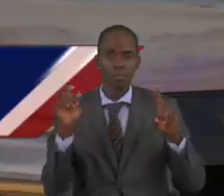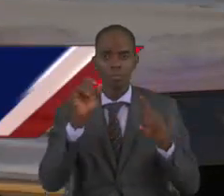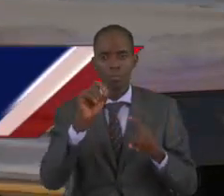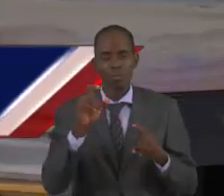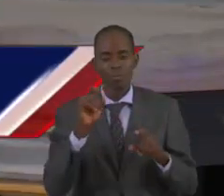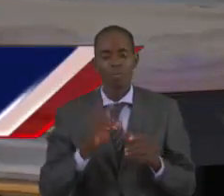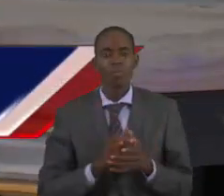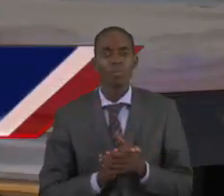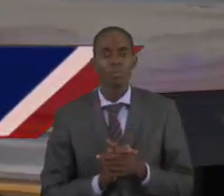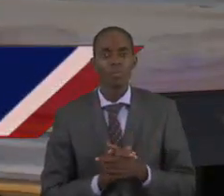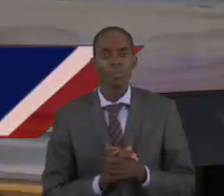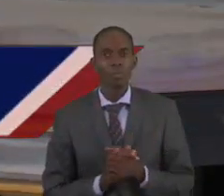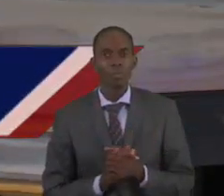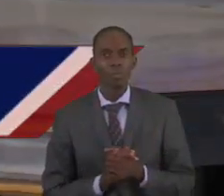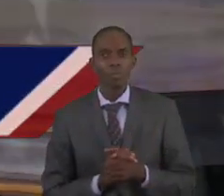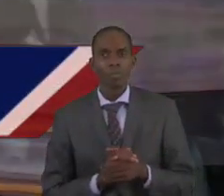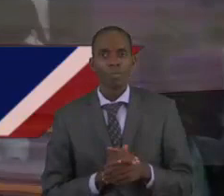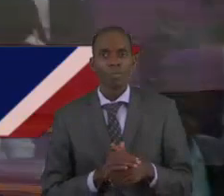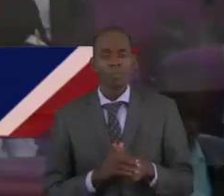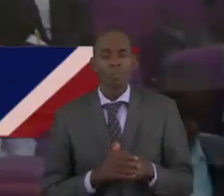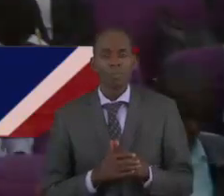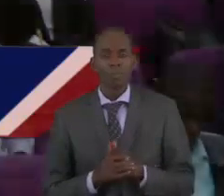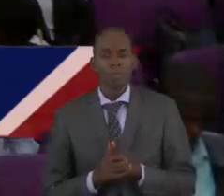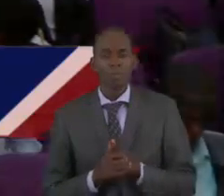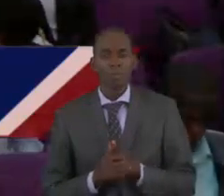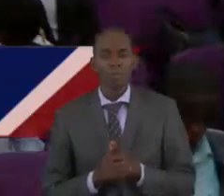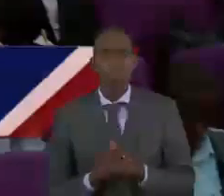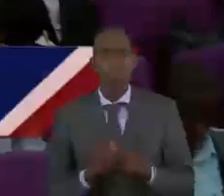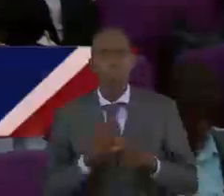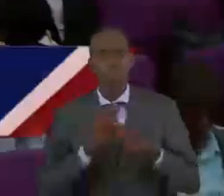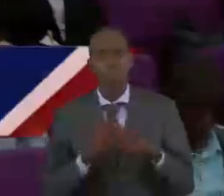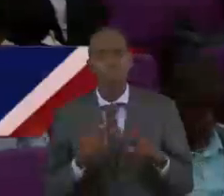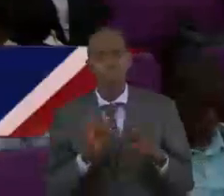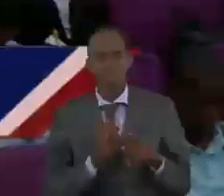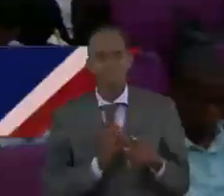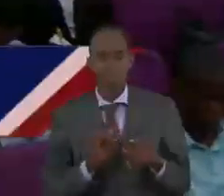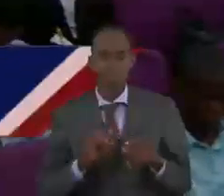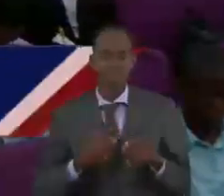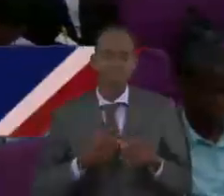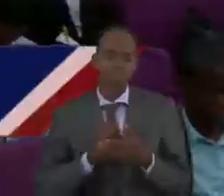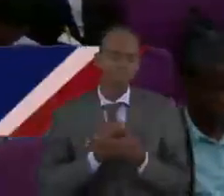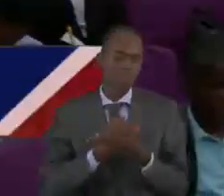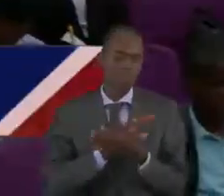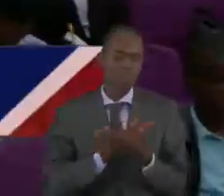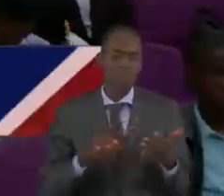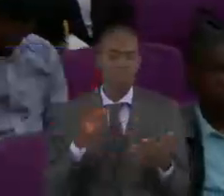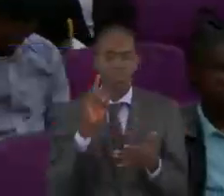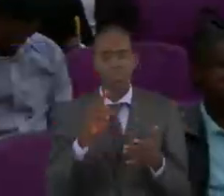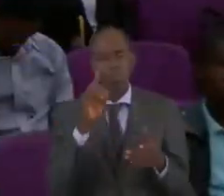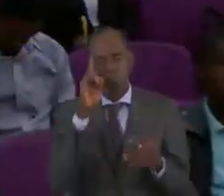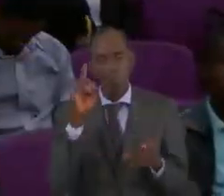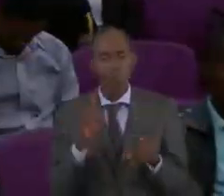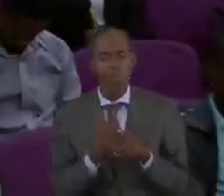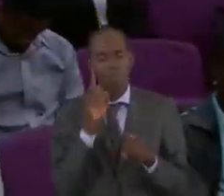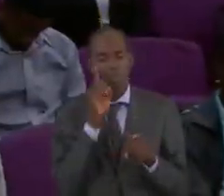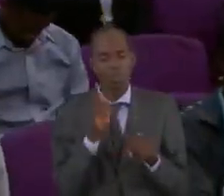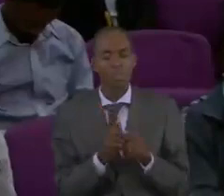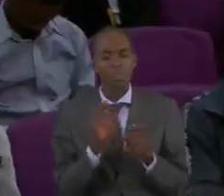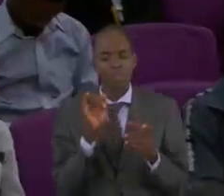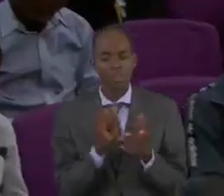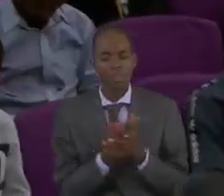Galatians chapter 1, verse 11, but I certify you, brethren, that the